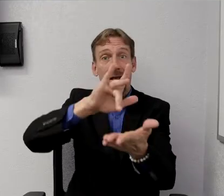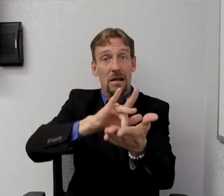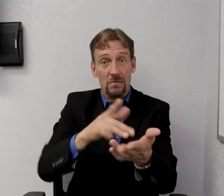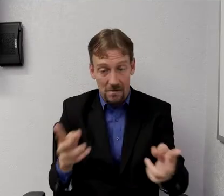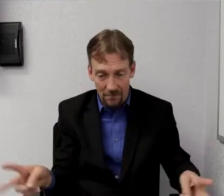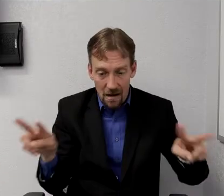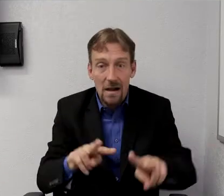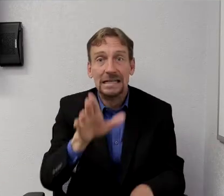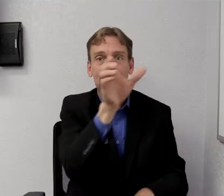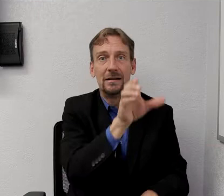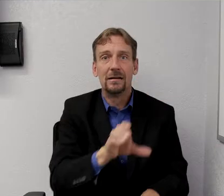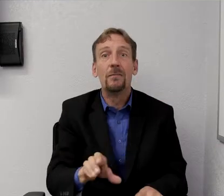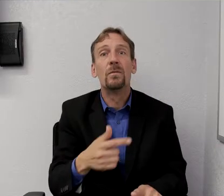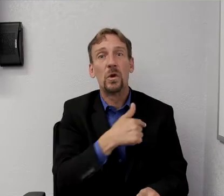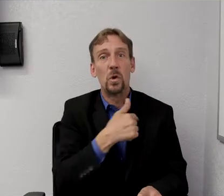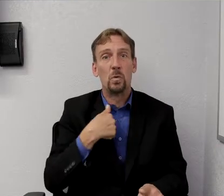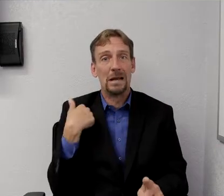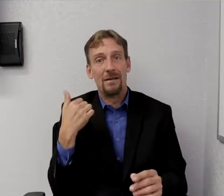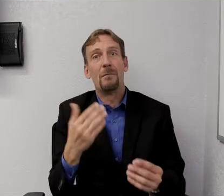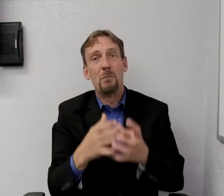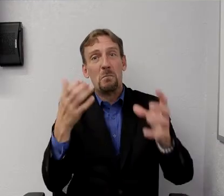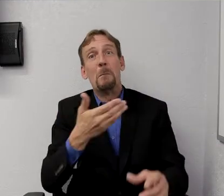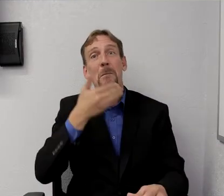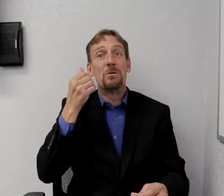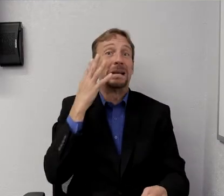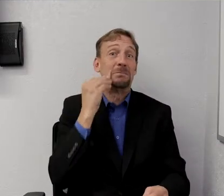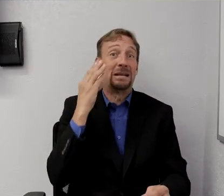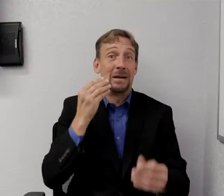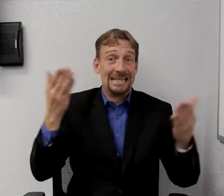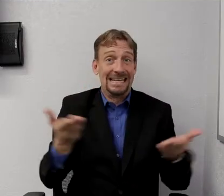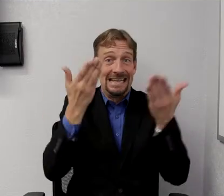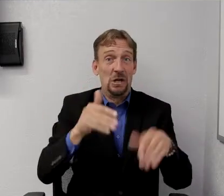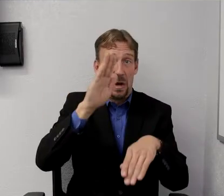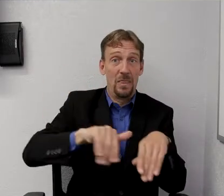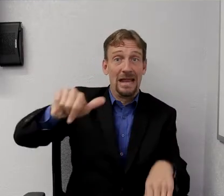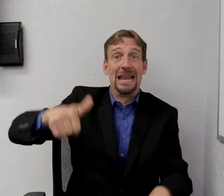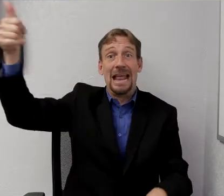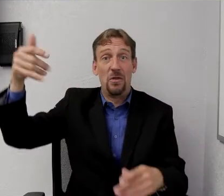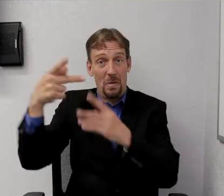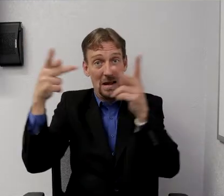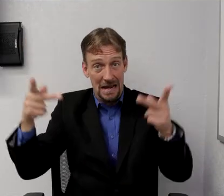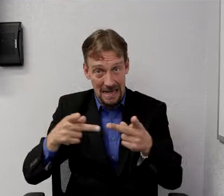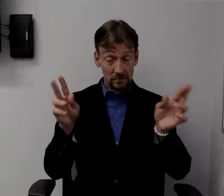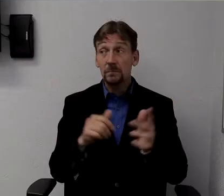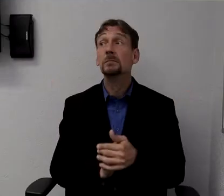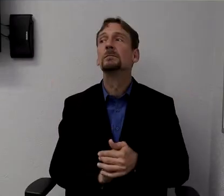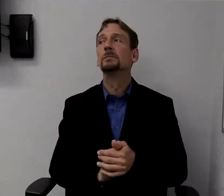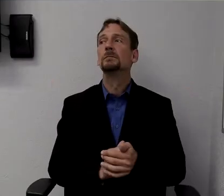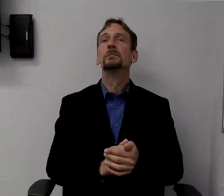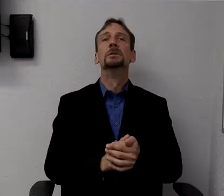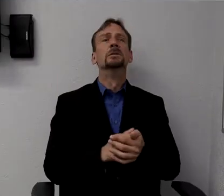would be a much different experience that we have here than what they've had in other places of the country. So